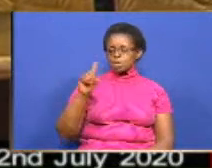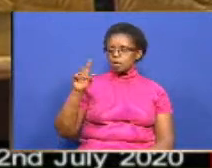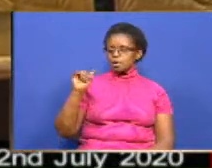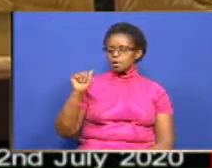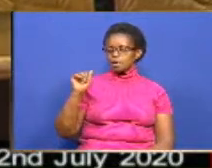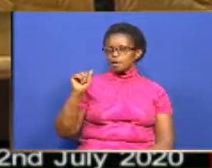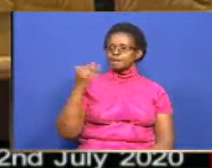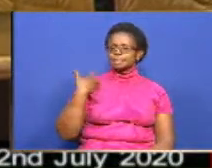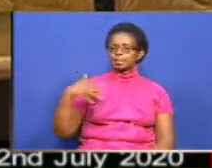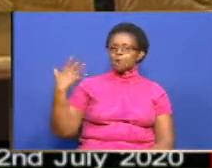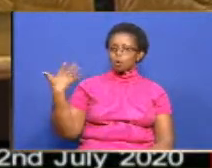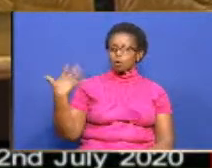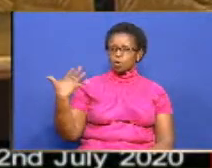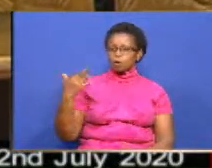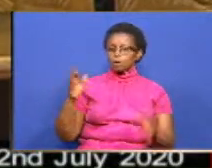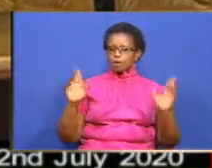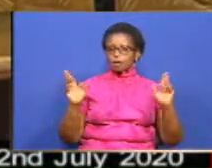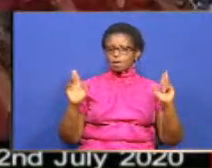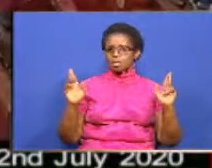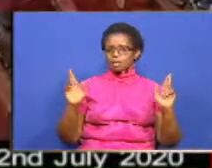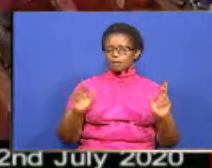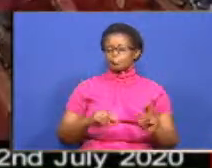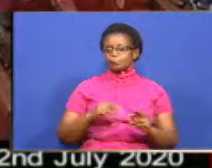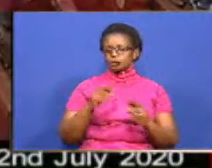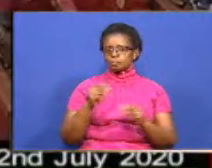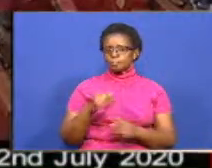Olesankok is ready to reply.